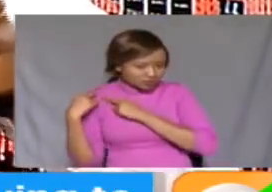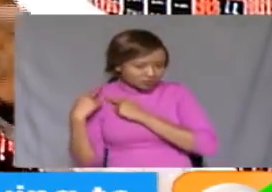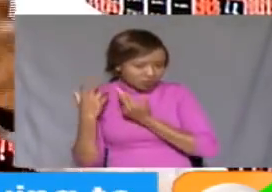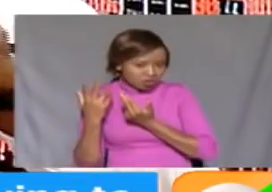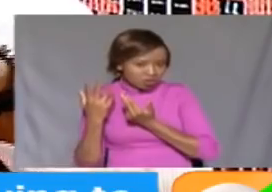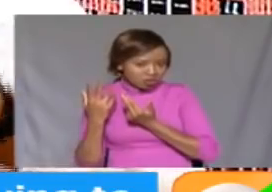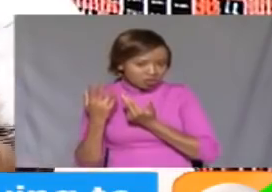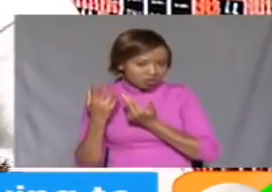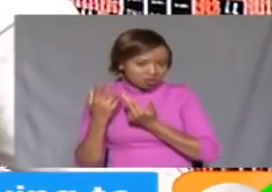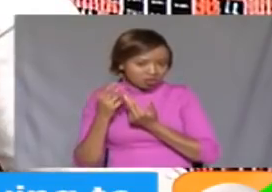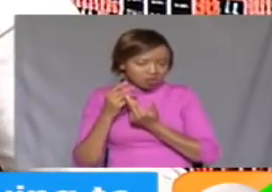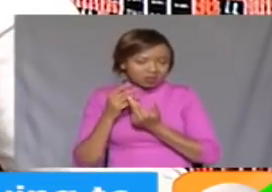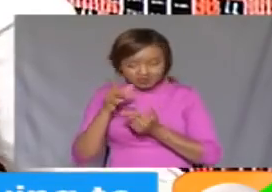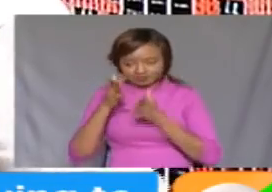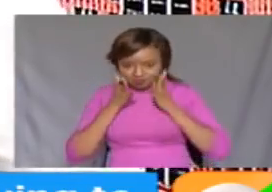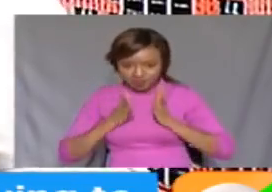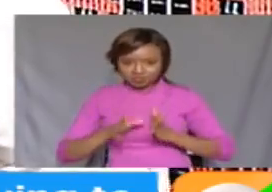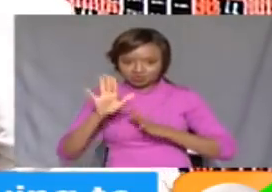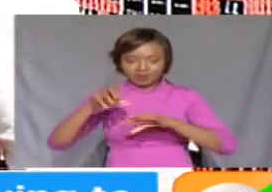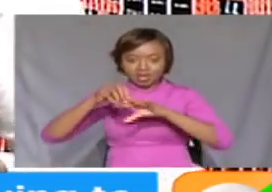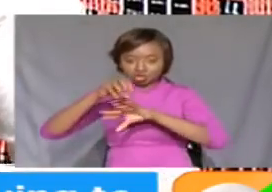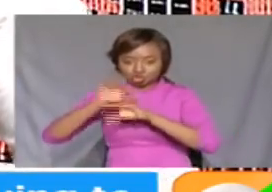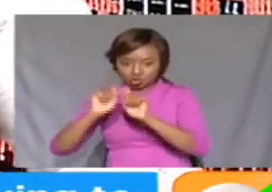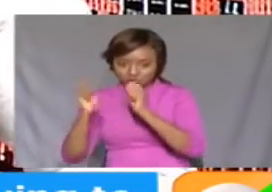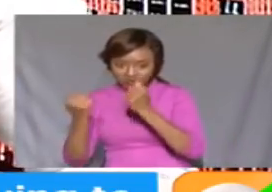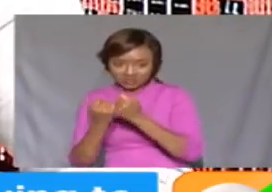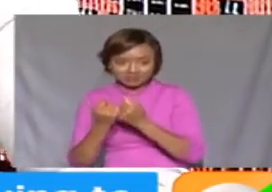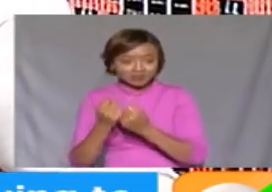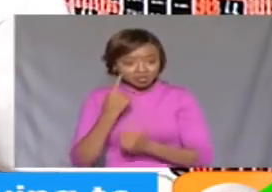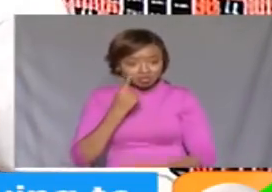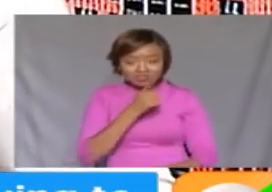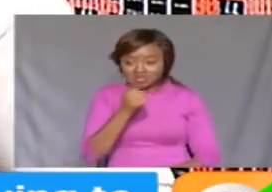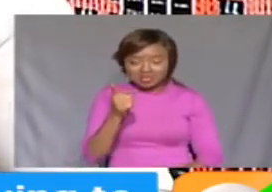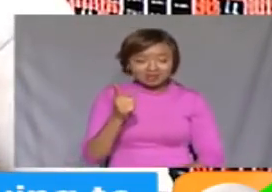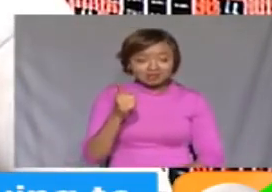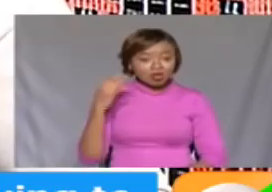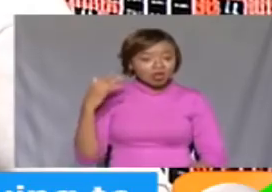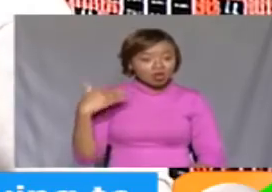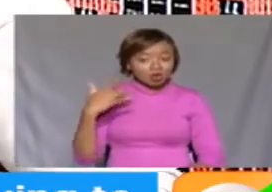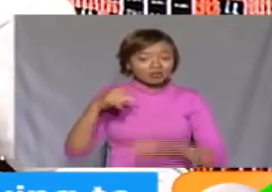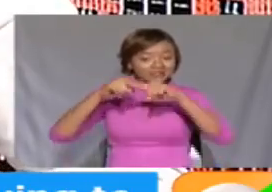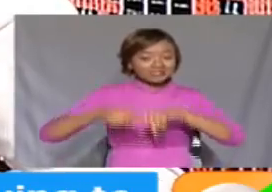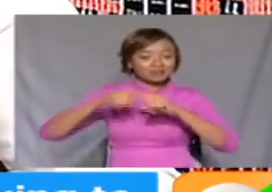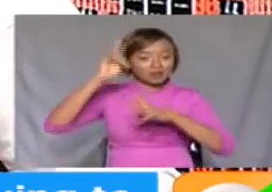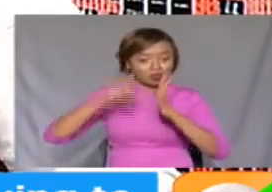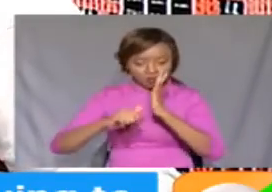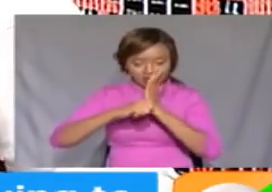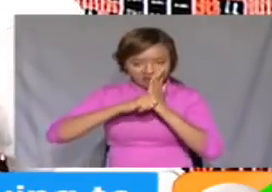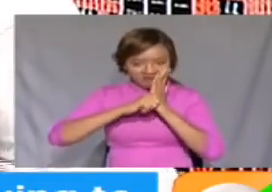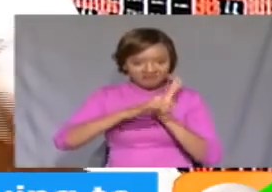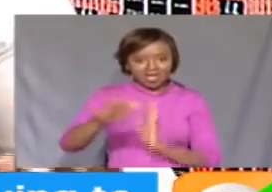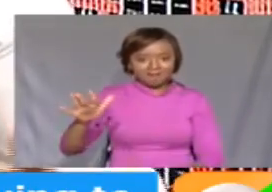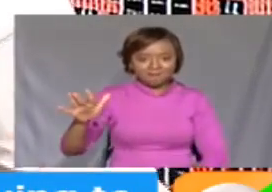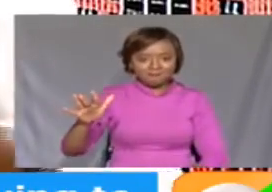was the Sonko rescue team. His safety net has always been populist politics, has always been